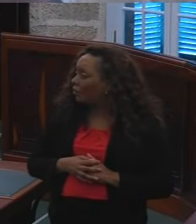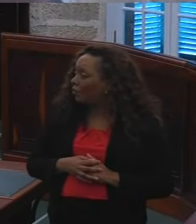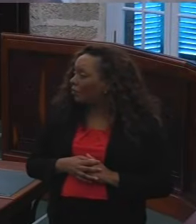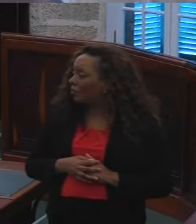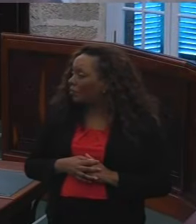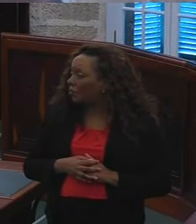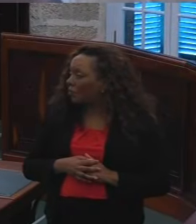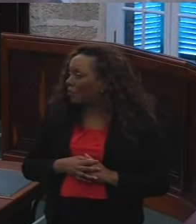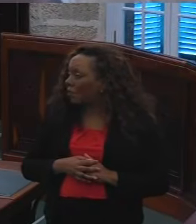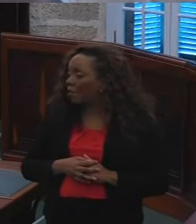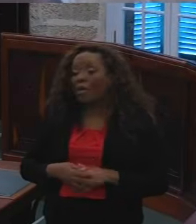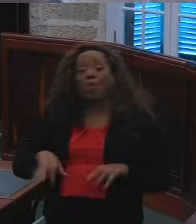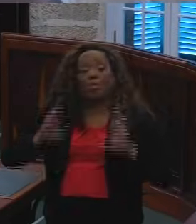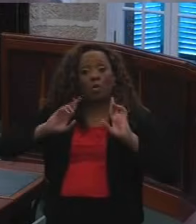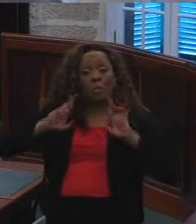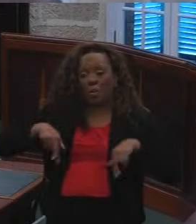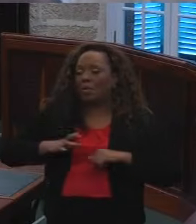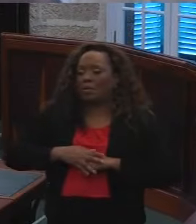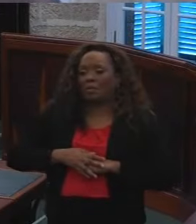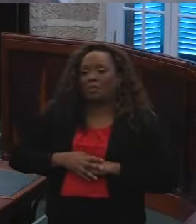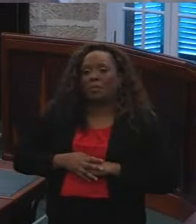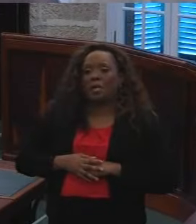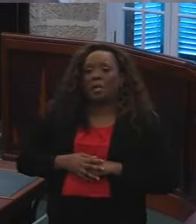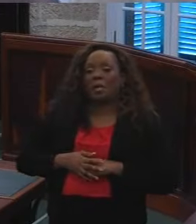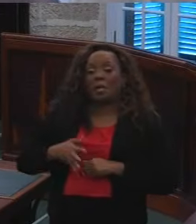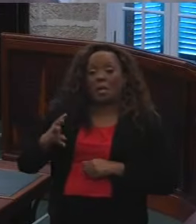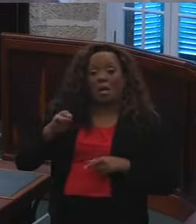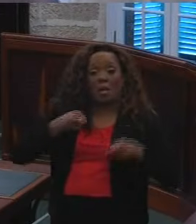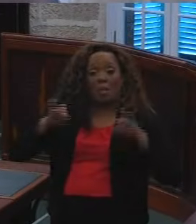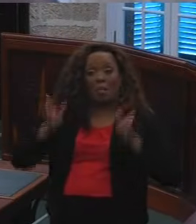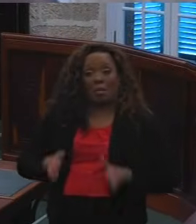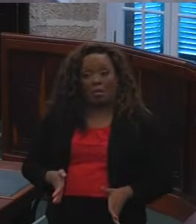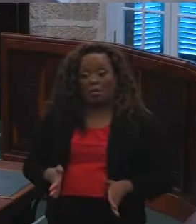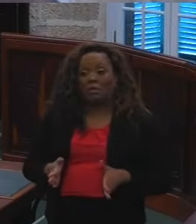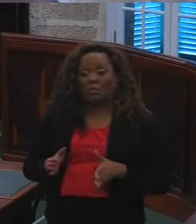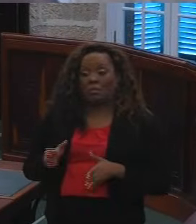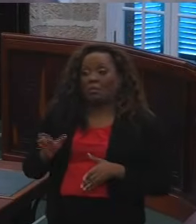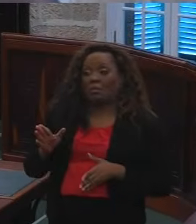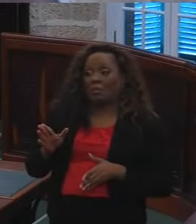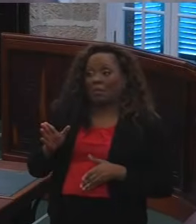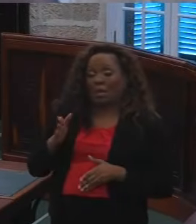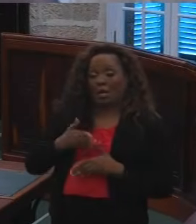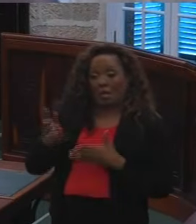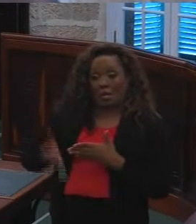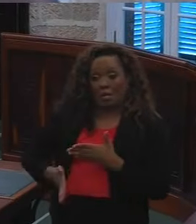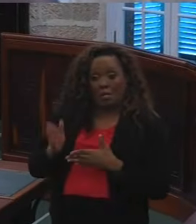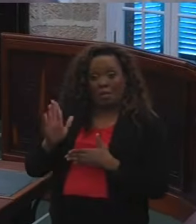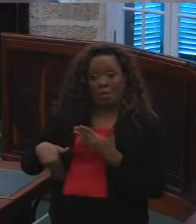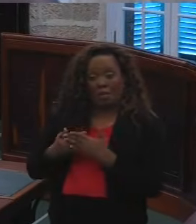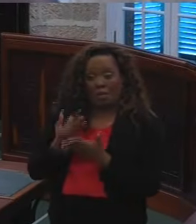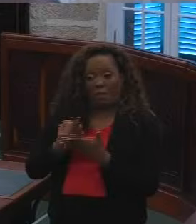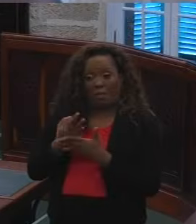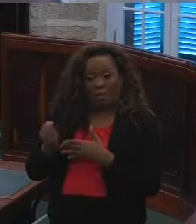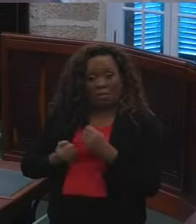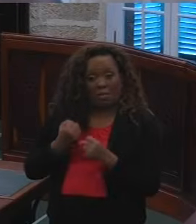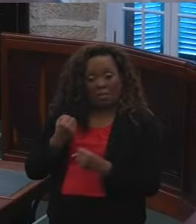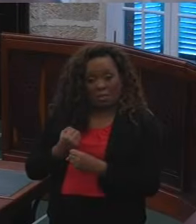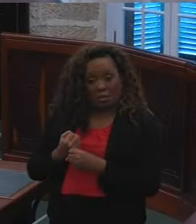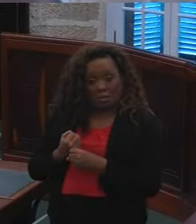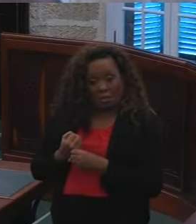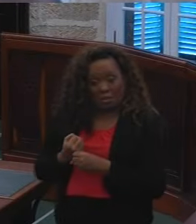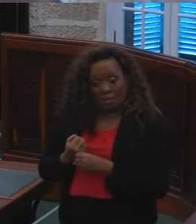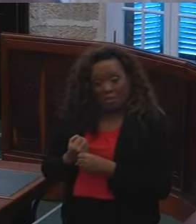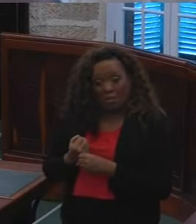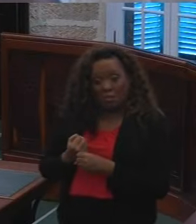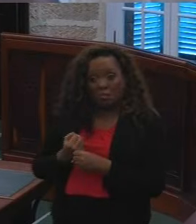facilities. A manager shall, within 60 days, 2 months, after the end of each financial year of the